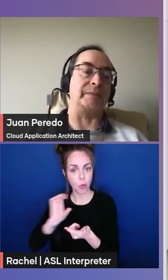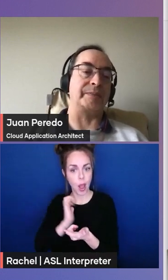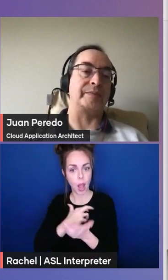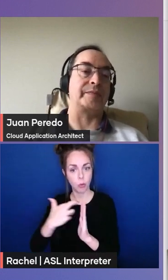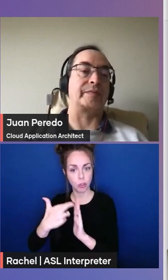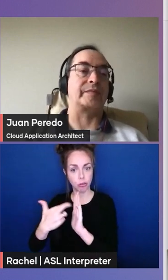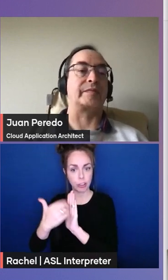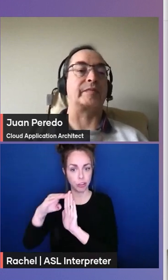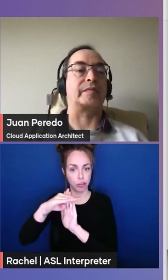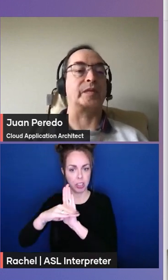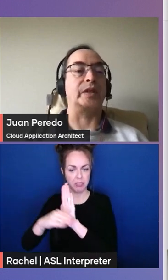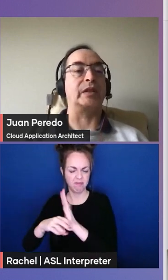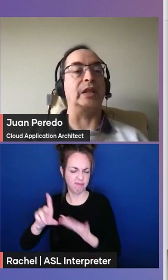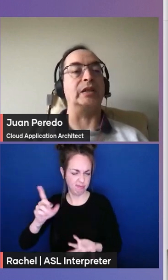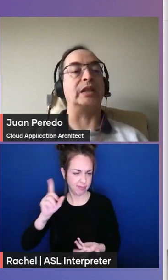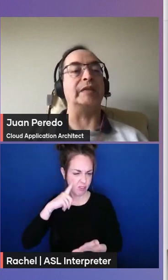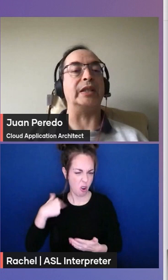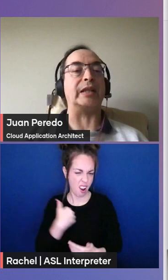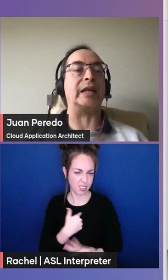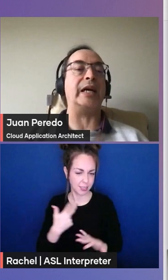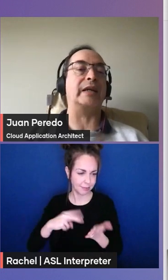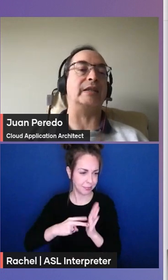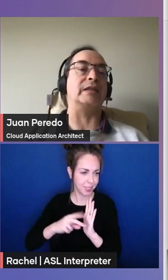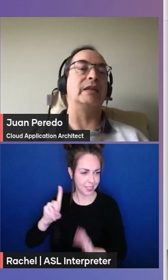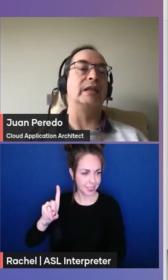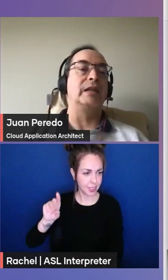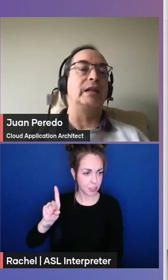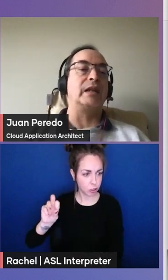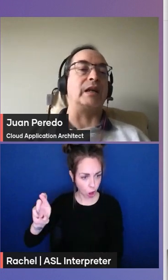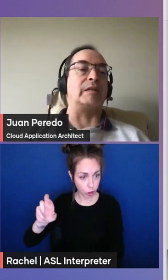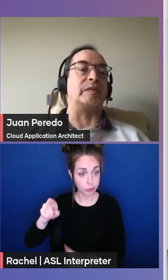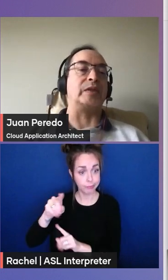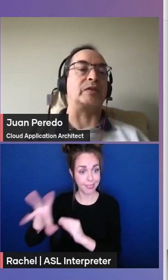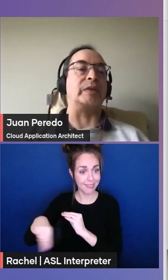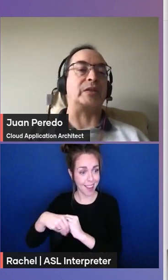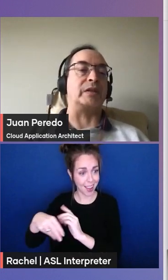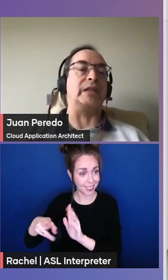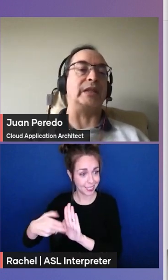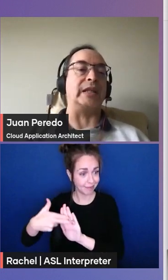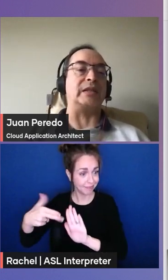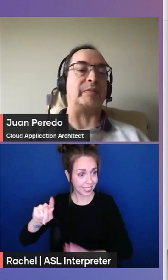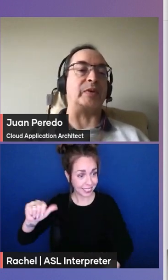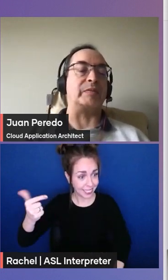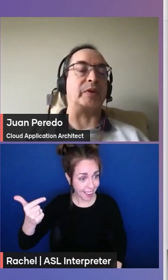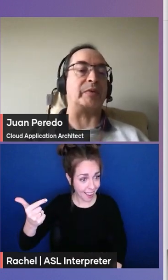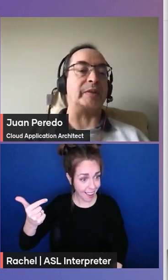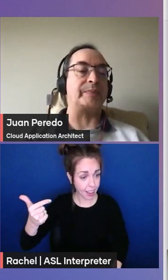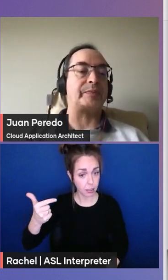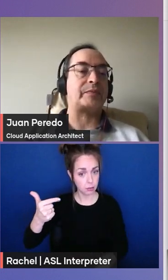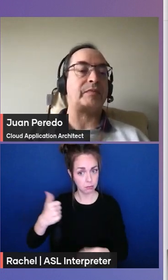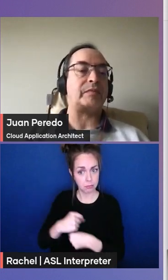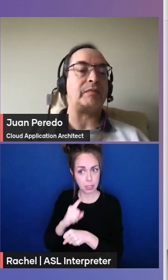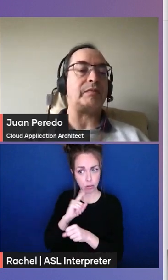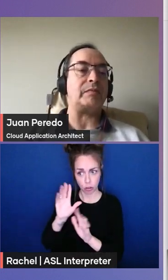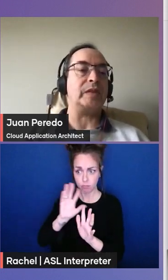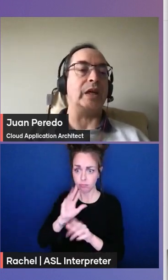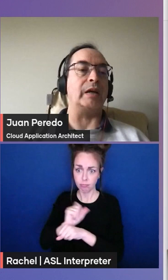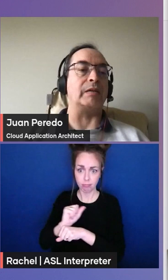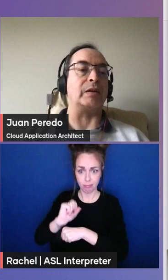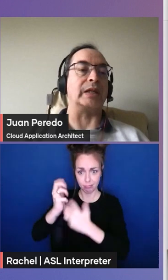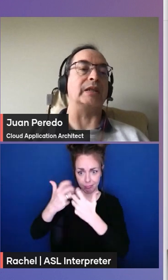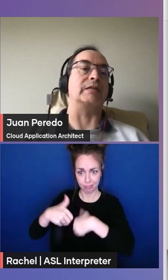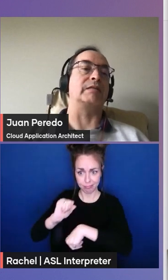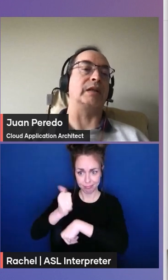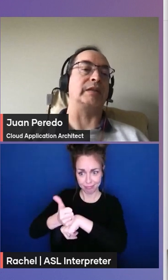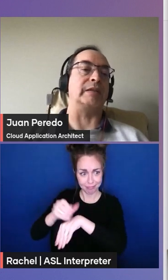Docker. Right? And it's giving it a tag just to make sure that it gets deployed properly.